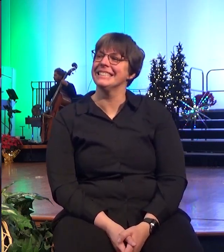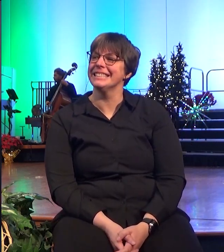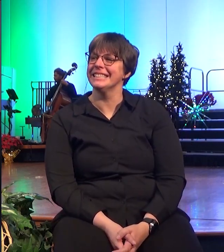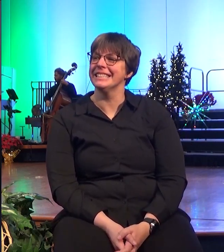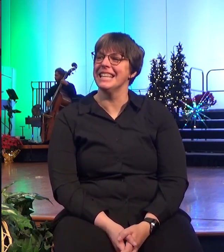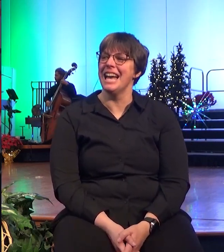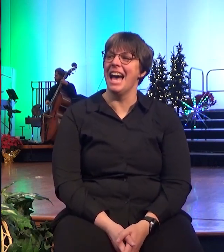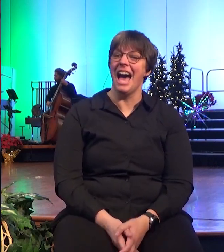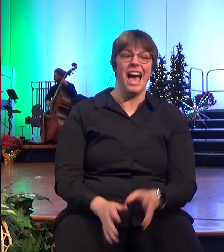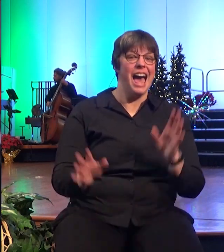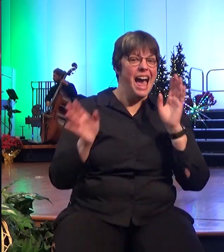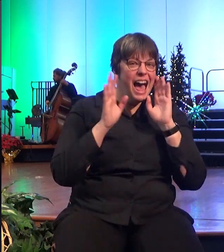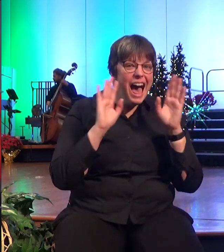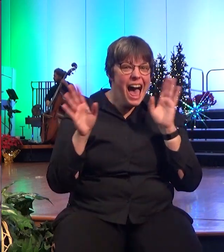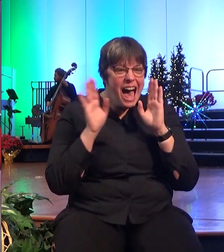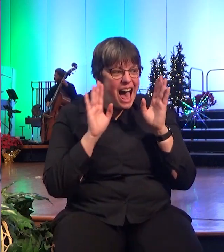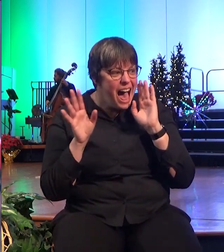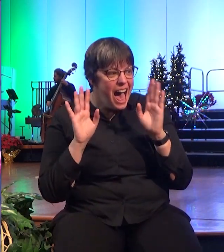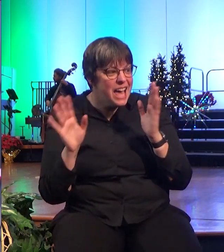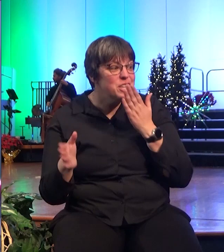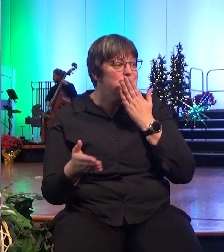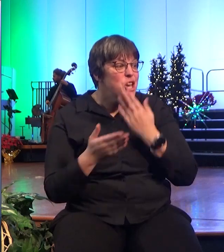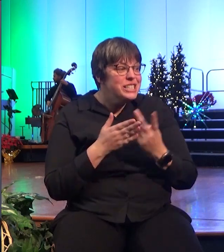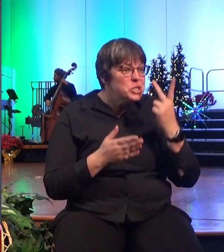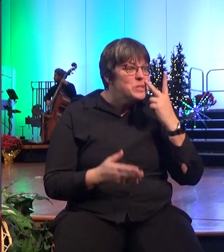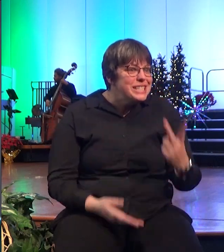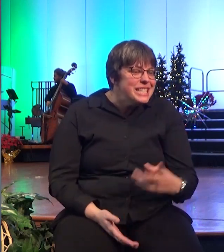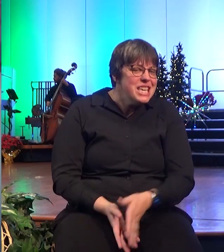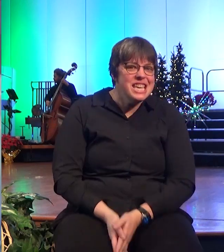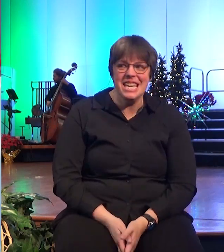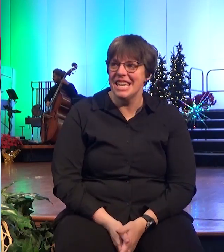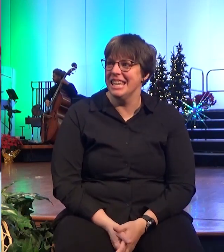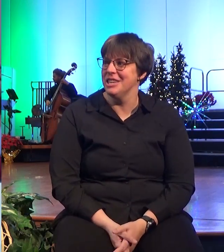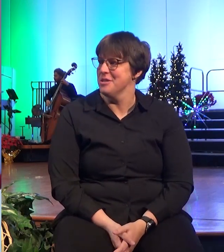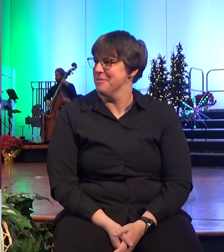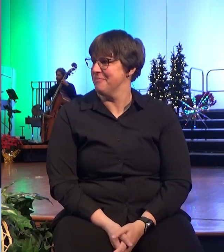Hey there, Rudolph. Good to see you.